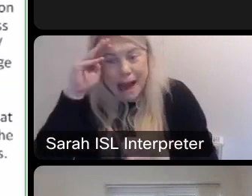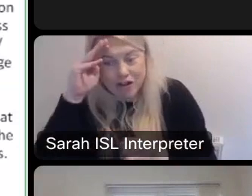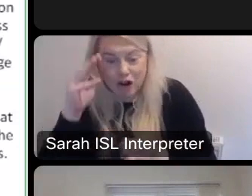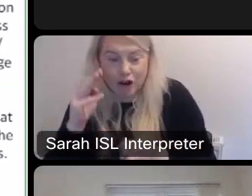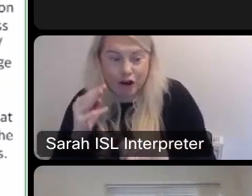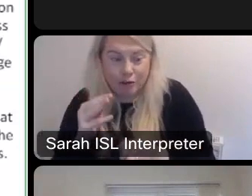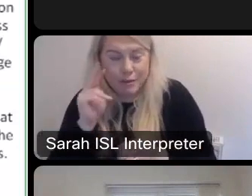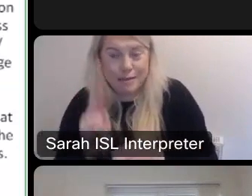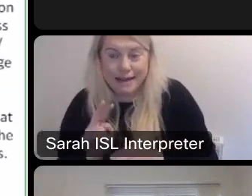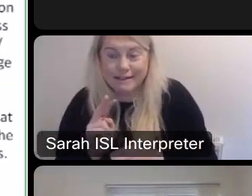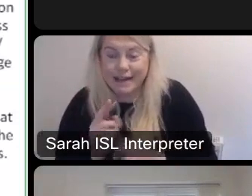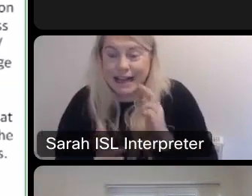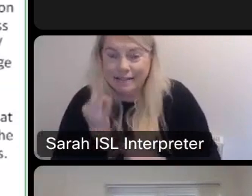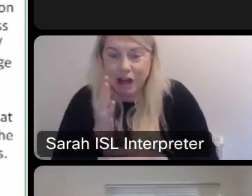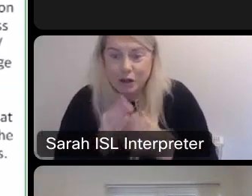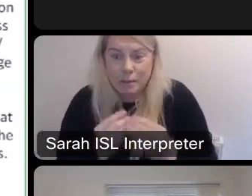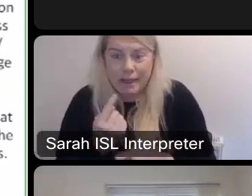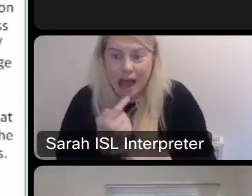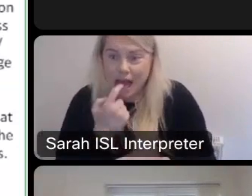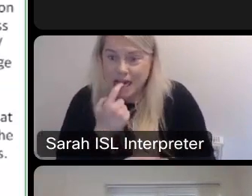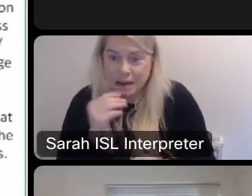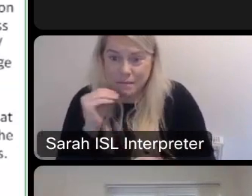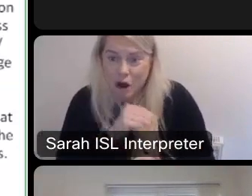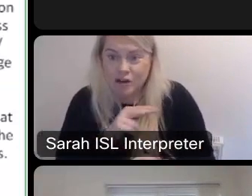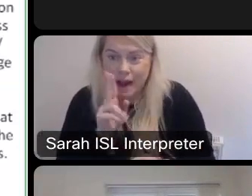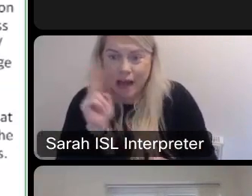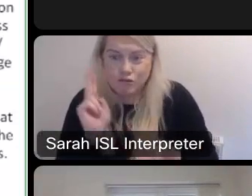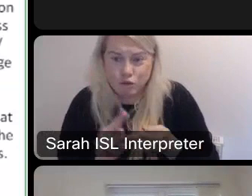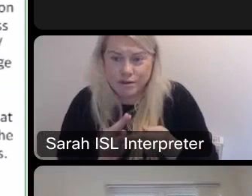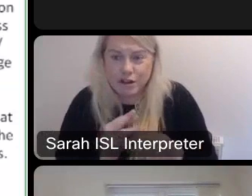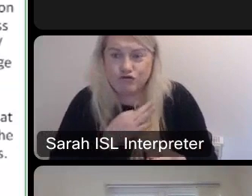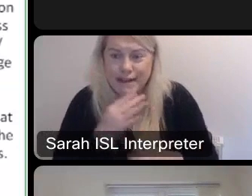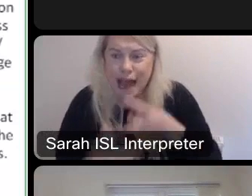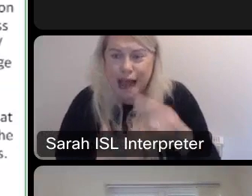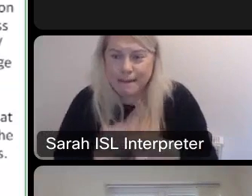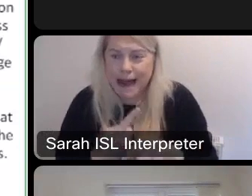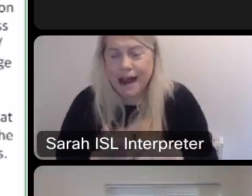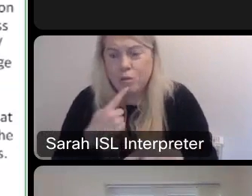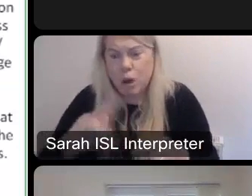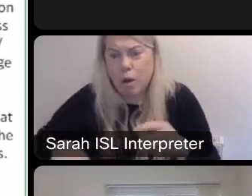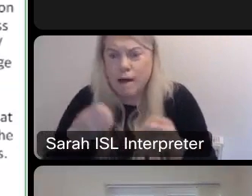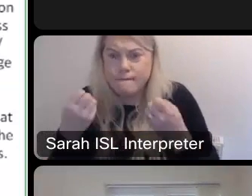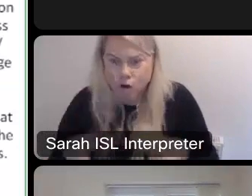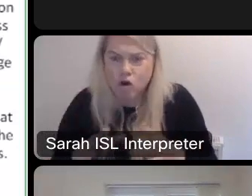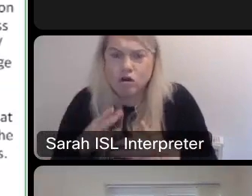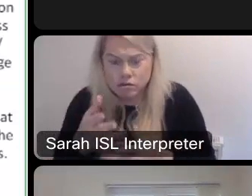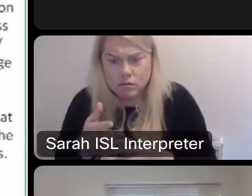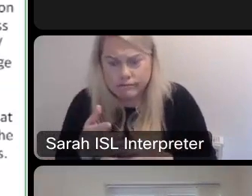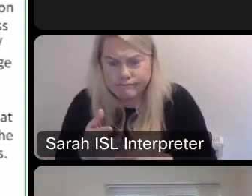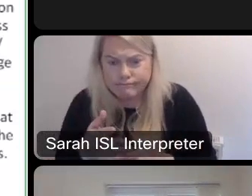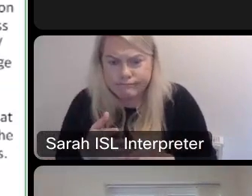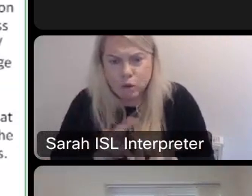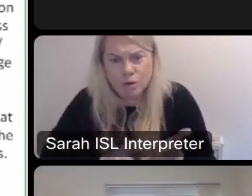is something here that's crucially important that can reduce the risk of this happening again, we take that into account. And we know that staff involved